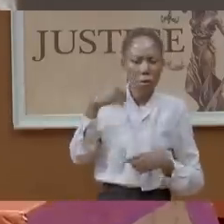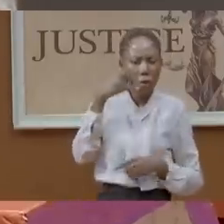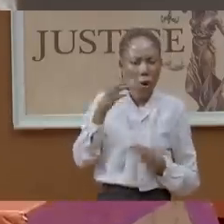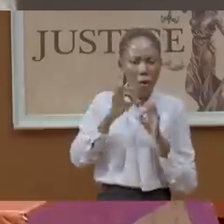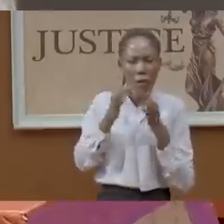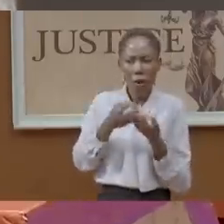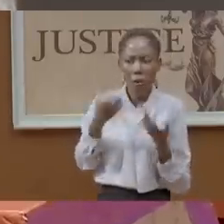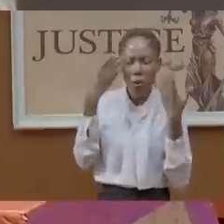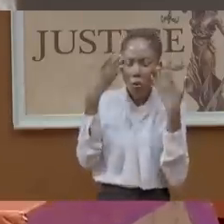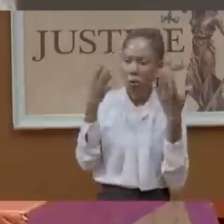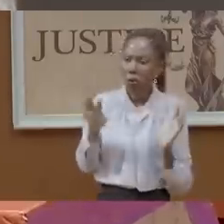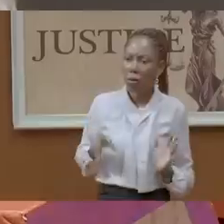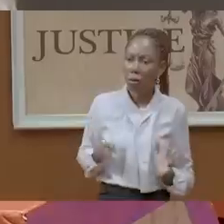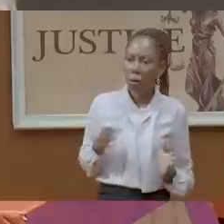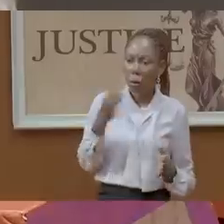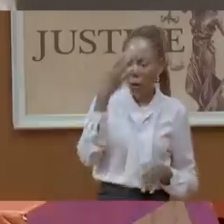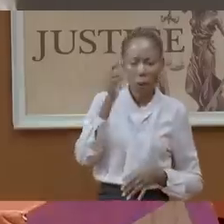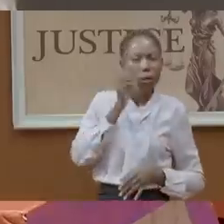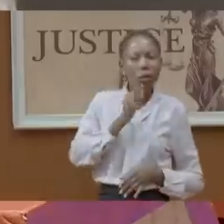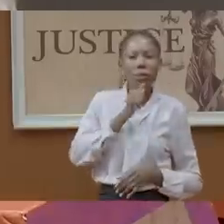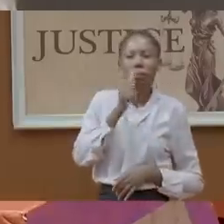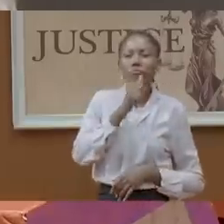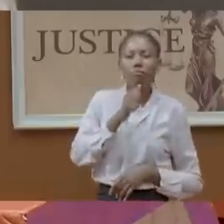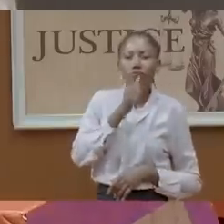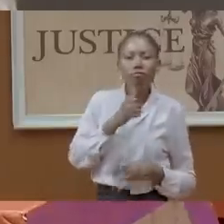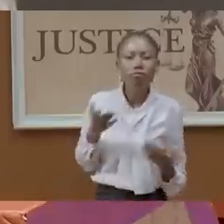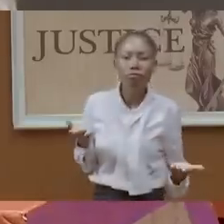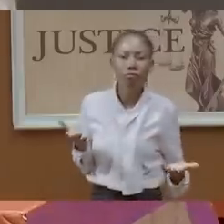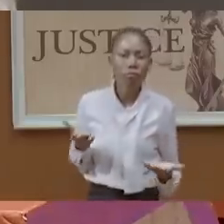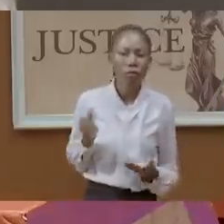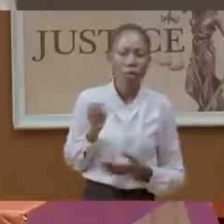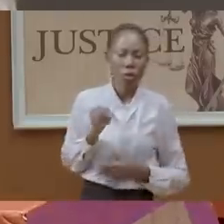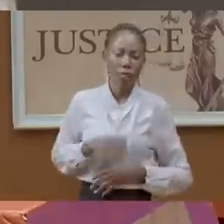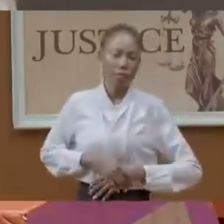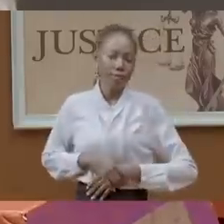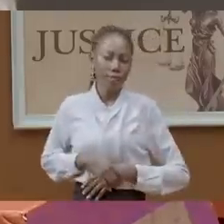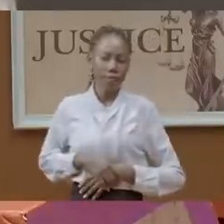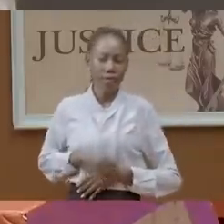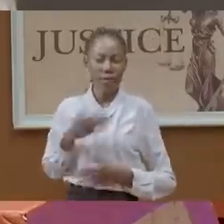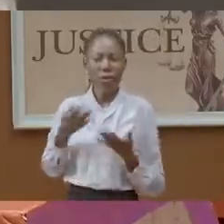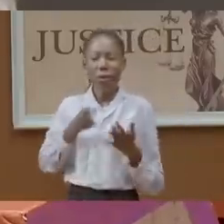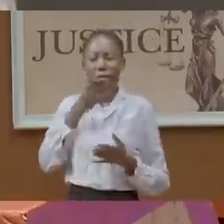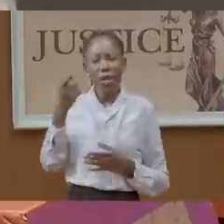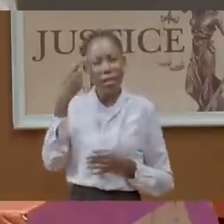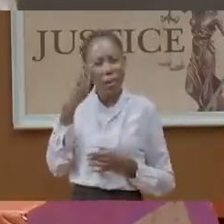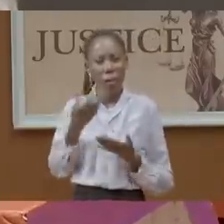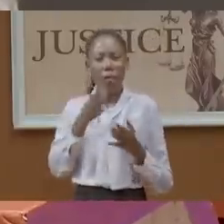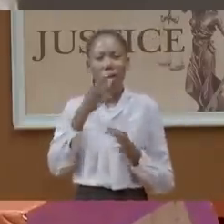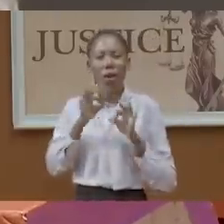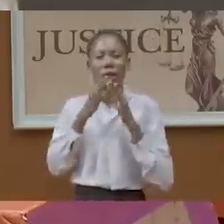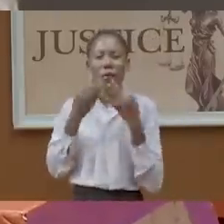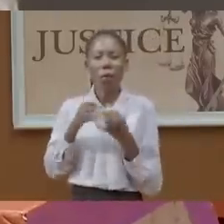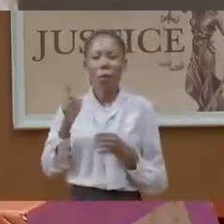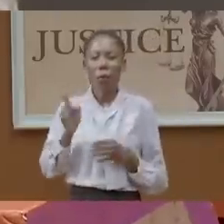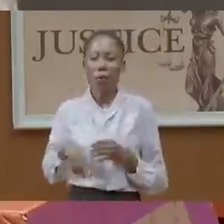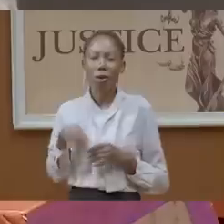person. I didn't know he used to call. He got a stage, my immediate sister said, maybe the two families should sit together. Maybe this thing has to be